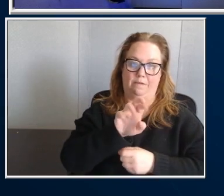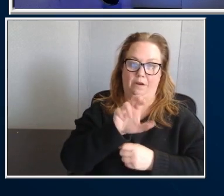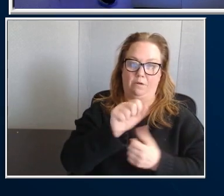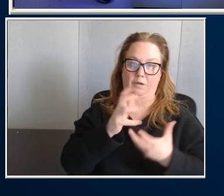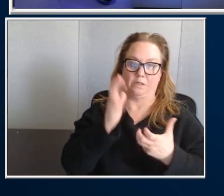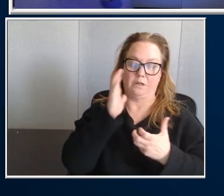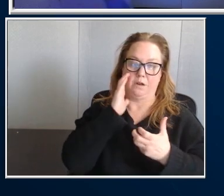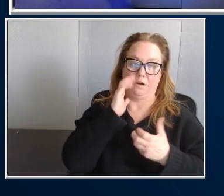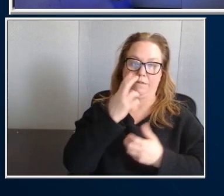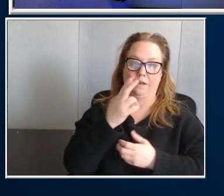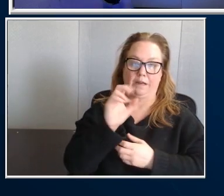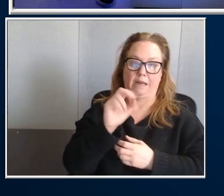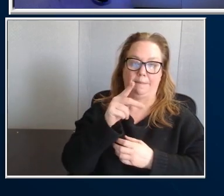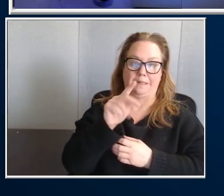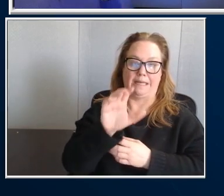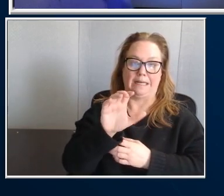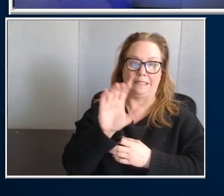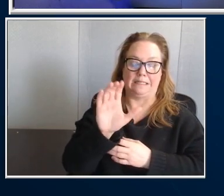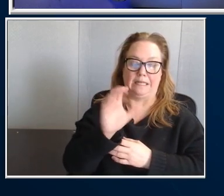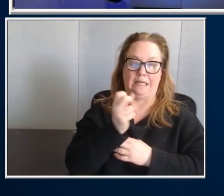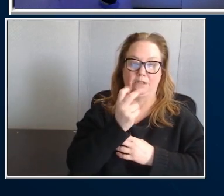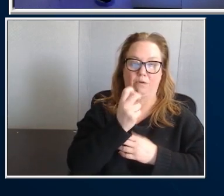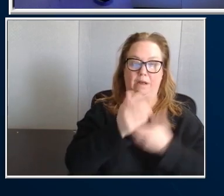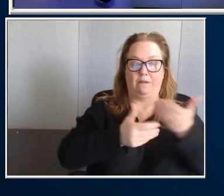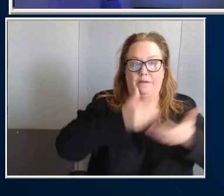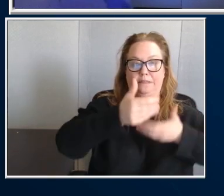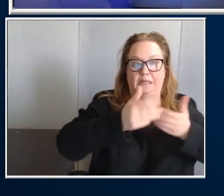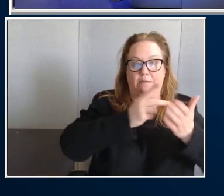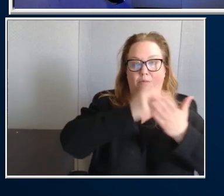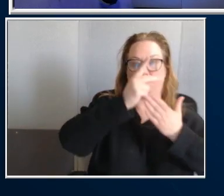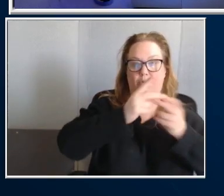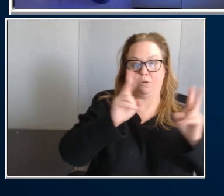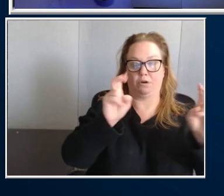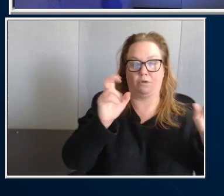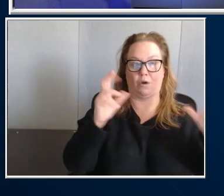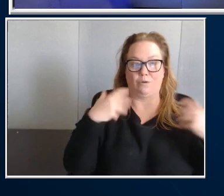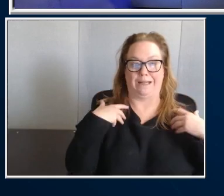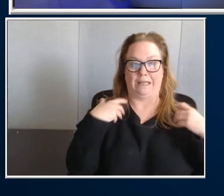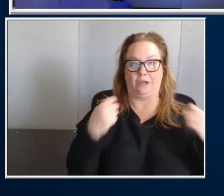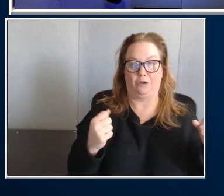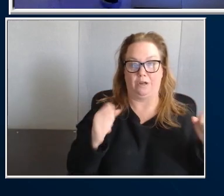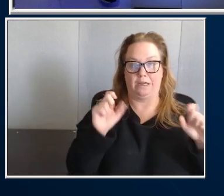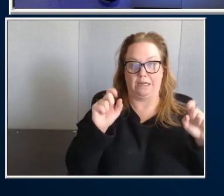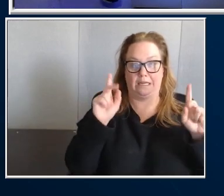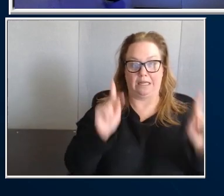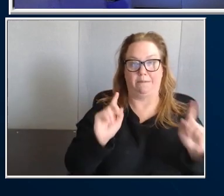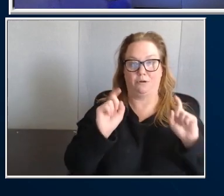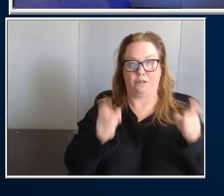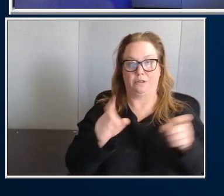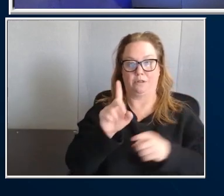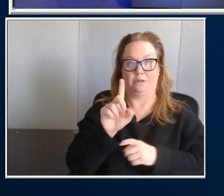had hepatitis C and went through the 12-step program and is now, quote, cured, can that person still donate?